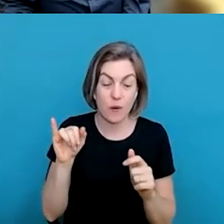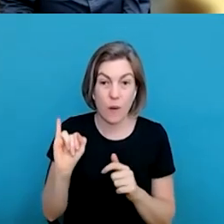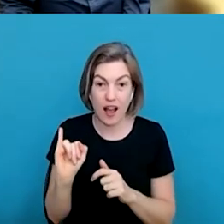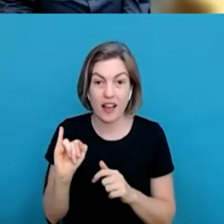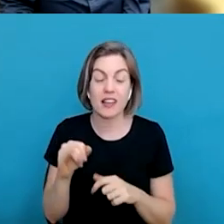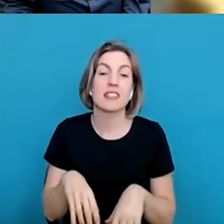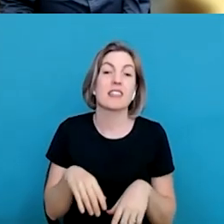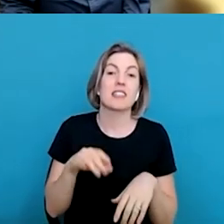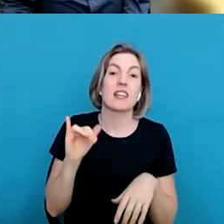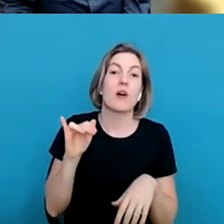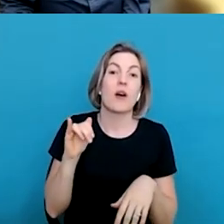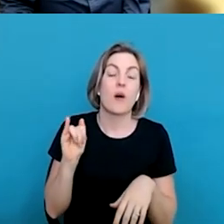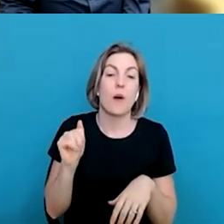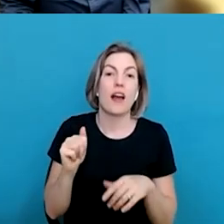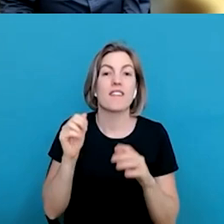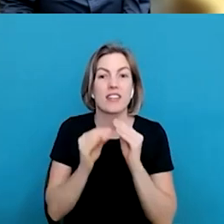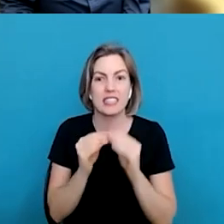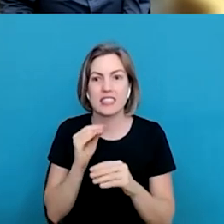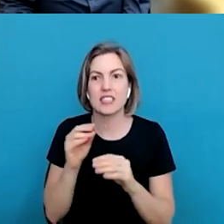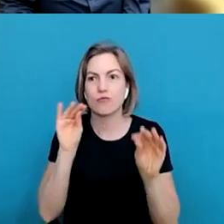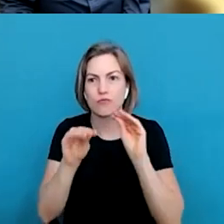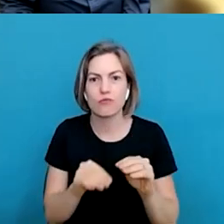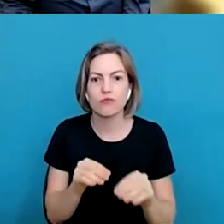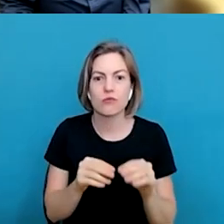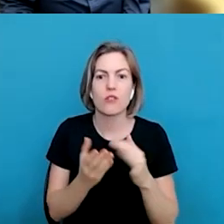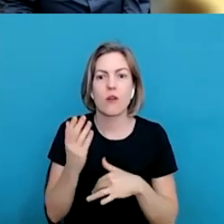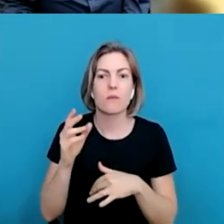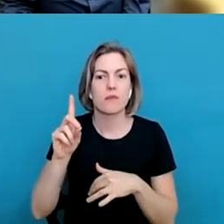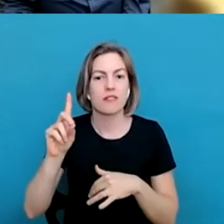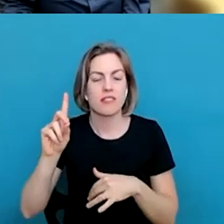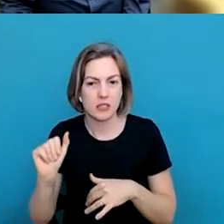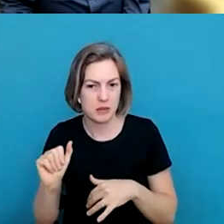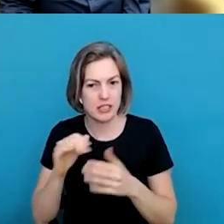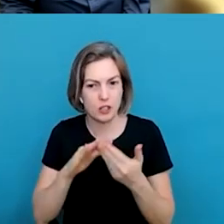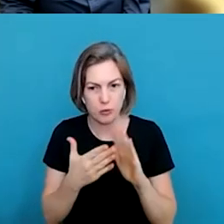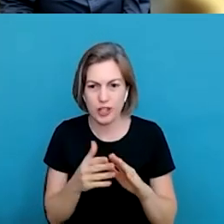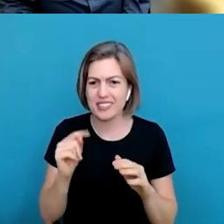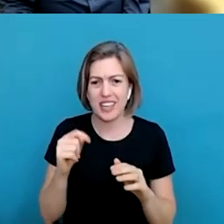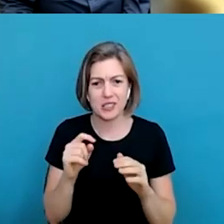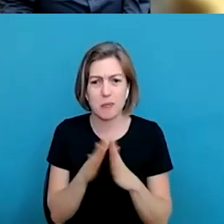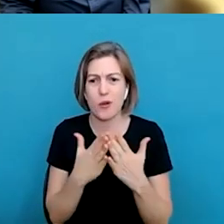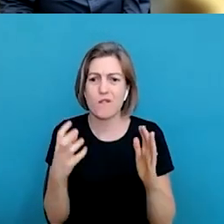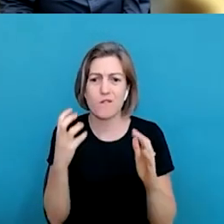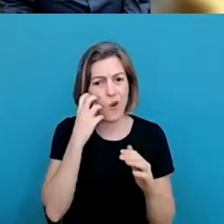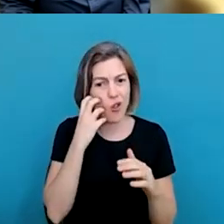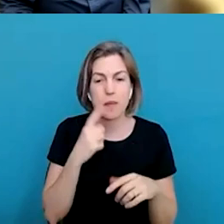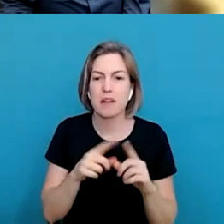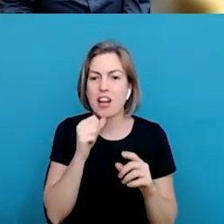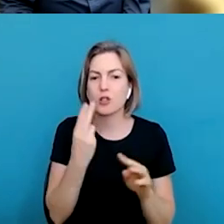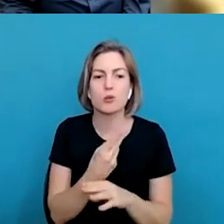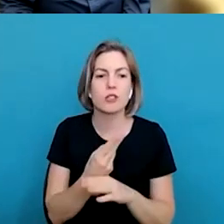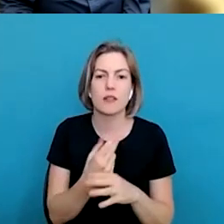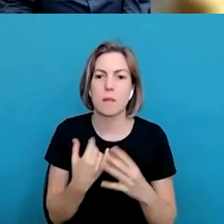being put together by the disability community and textbooks full of information about these, but they're not necessarily using modern day